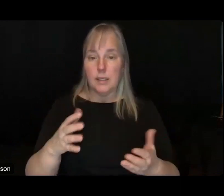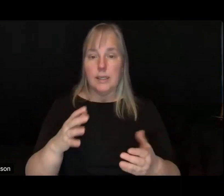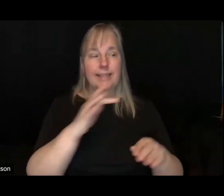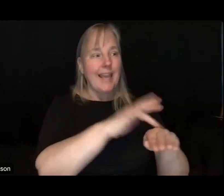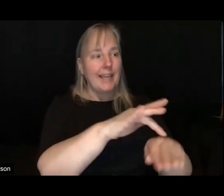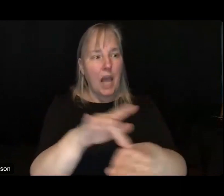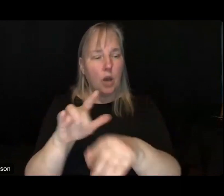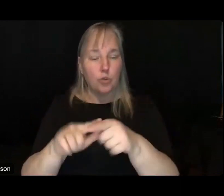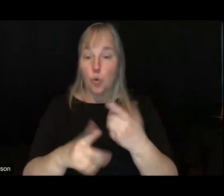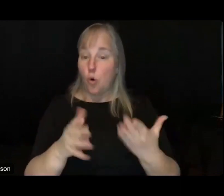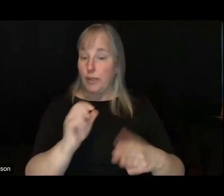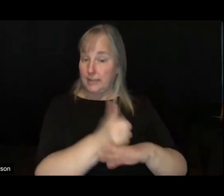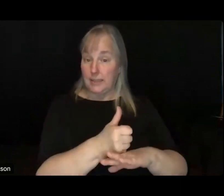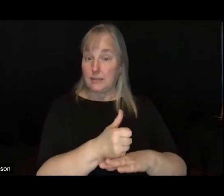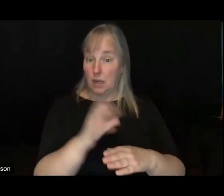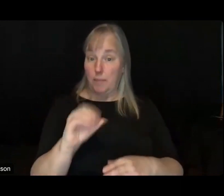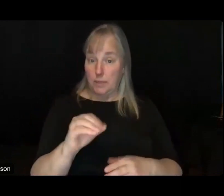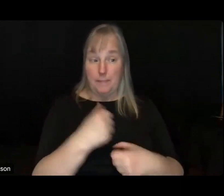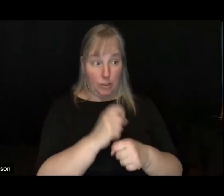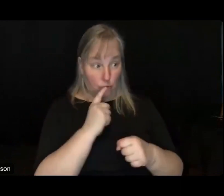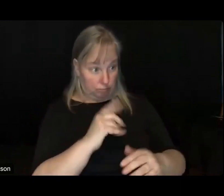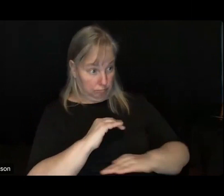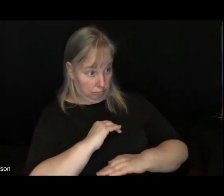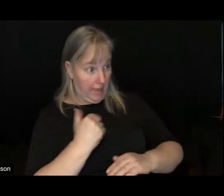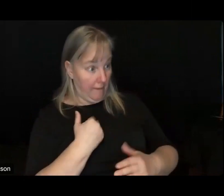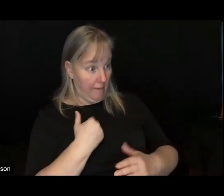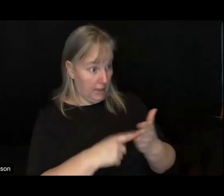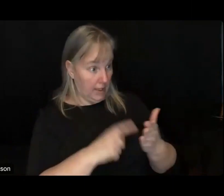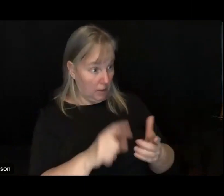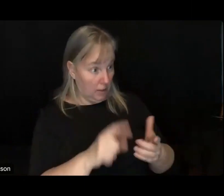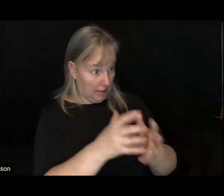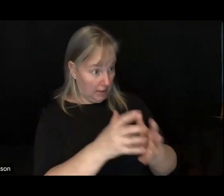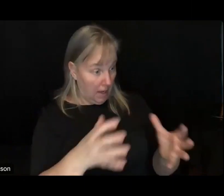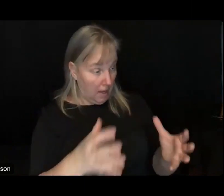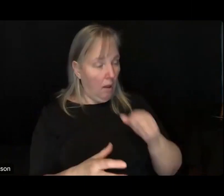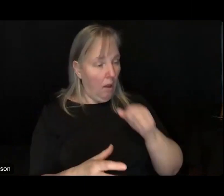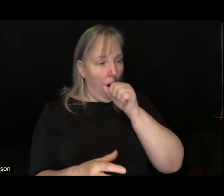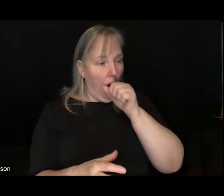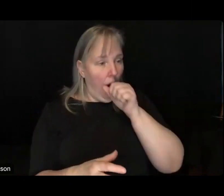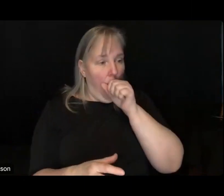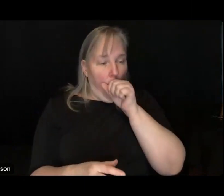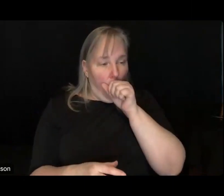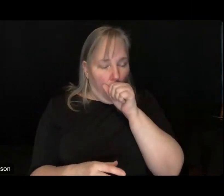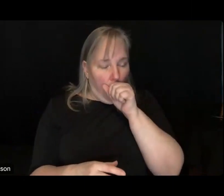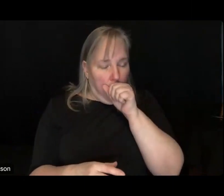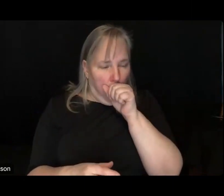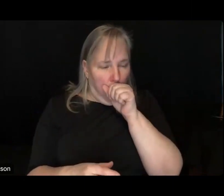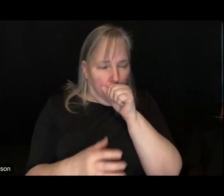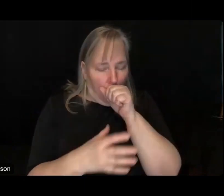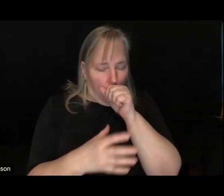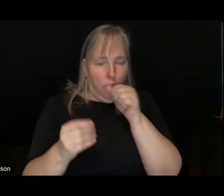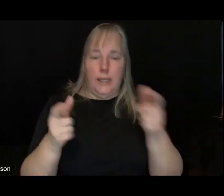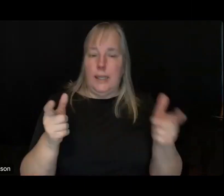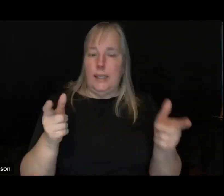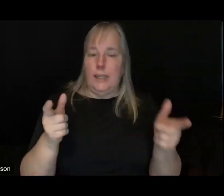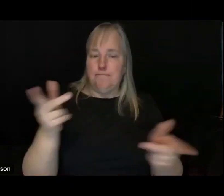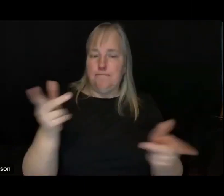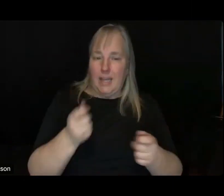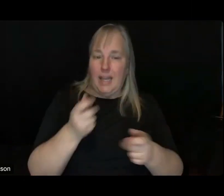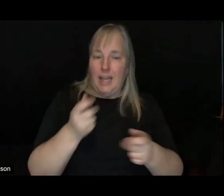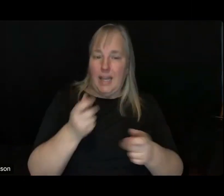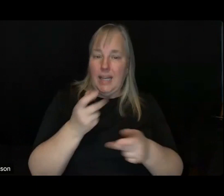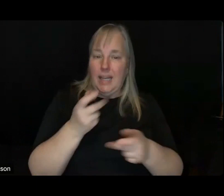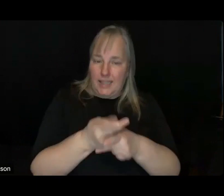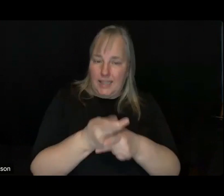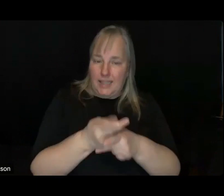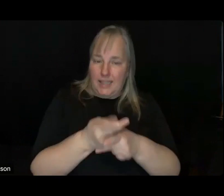are existing companies and making sure they have what they need to expand, and retain jobs in the county. And then some of it is how do we